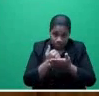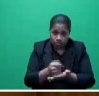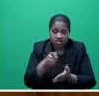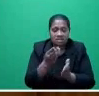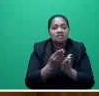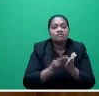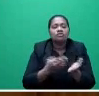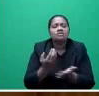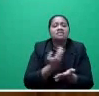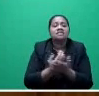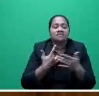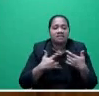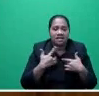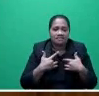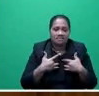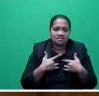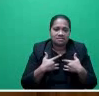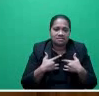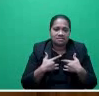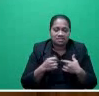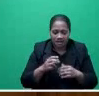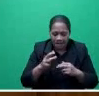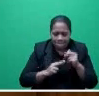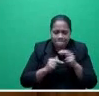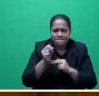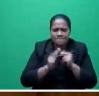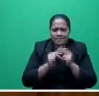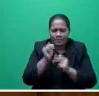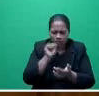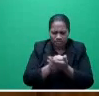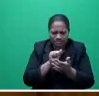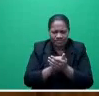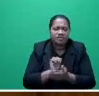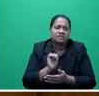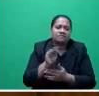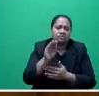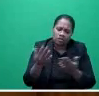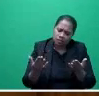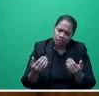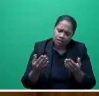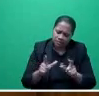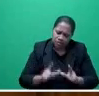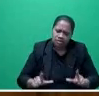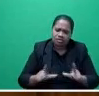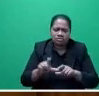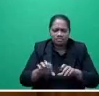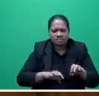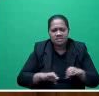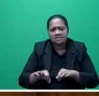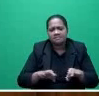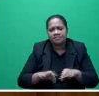that saves lives, protects livelihood, and actively builds a bridge to the prosperous future, I welcome the allocation plans and robust